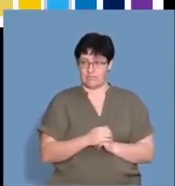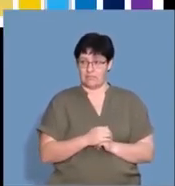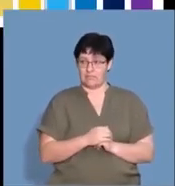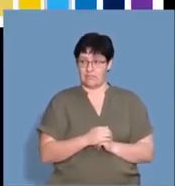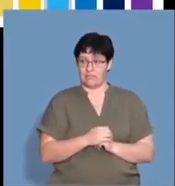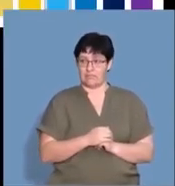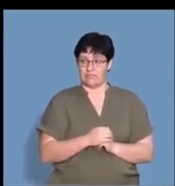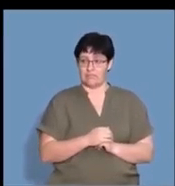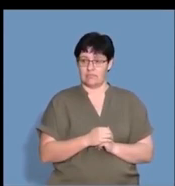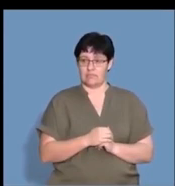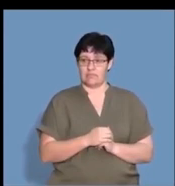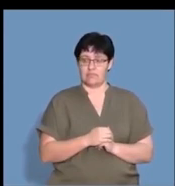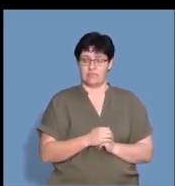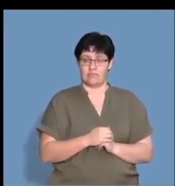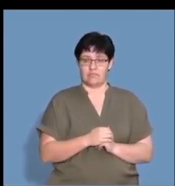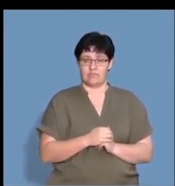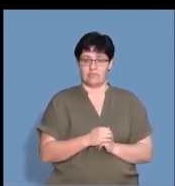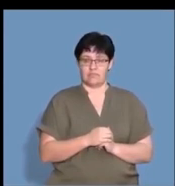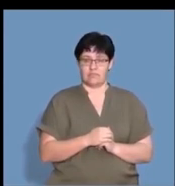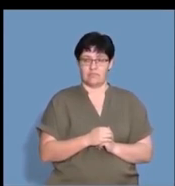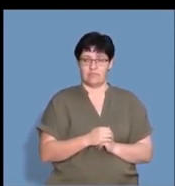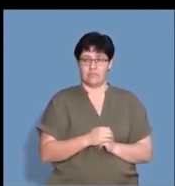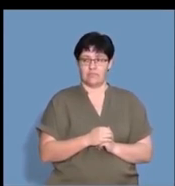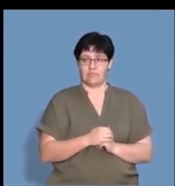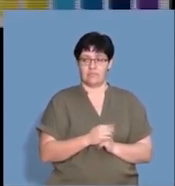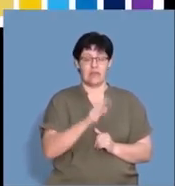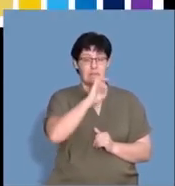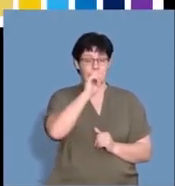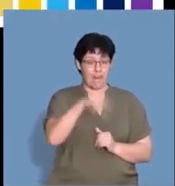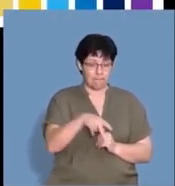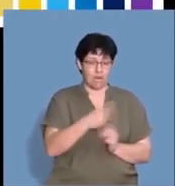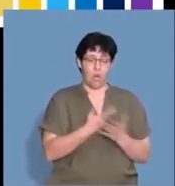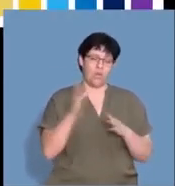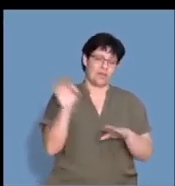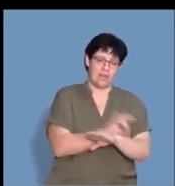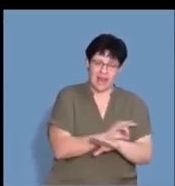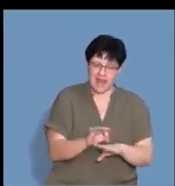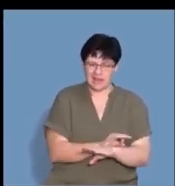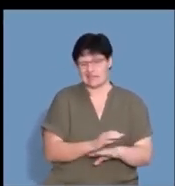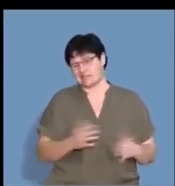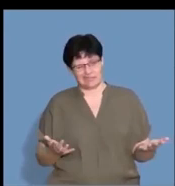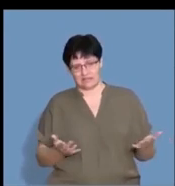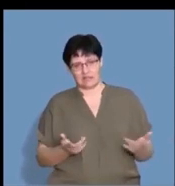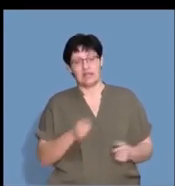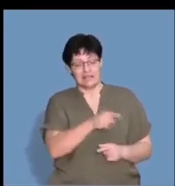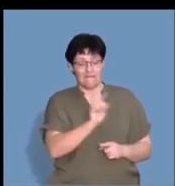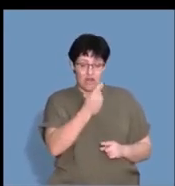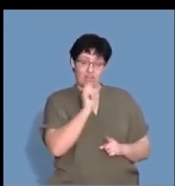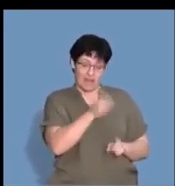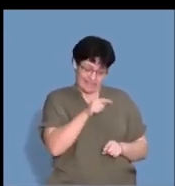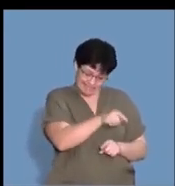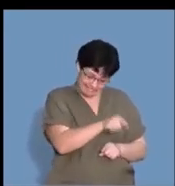First answer is always what's on the map. The map or the plan, this is always the map.